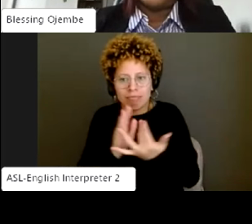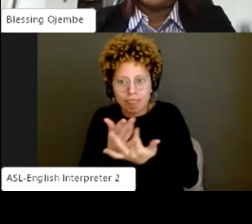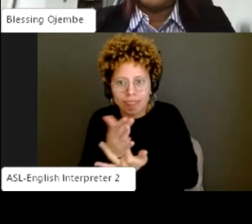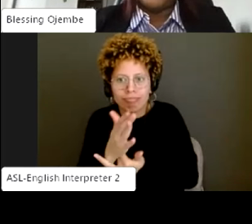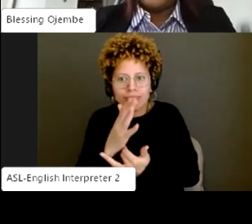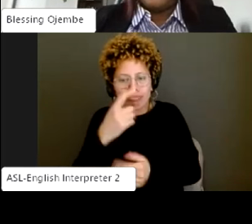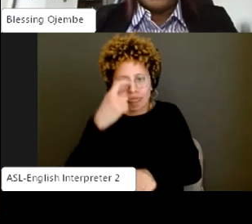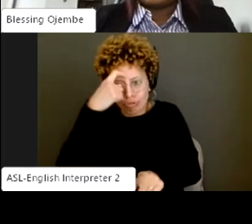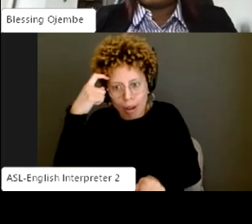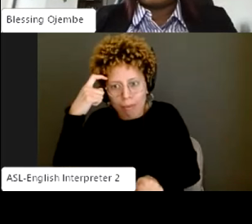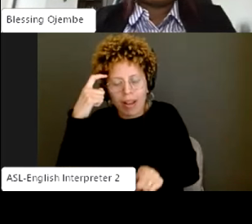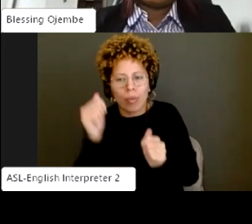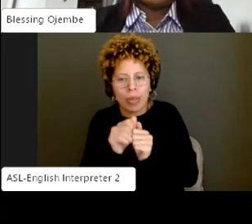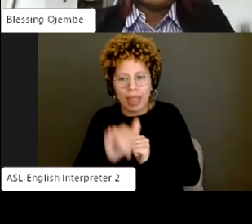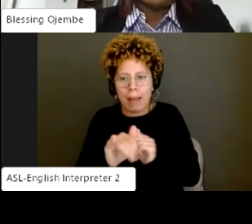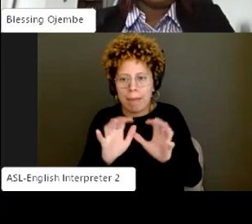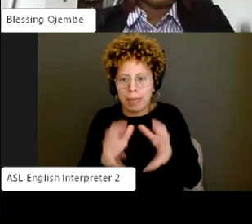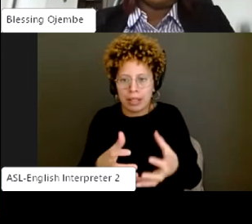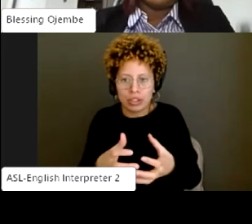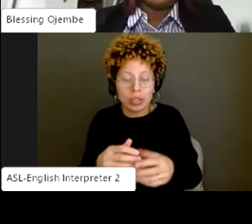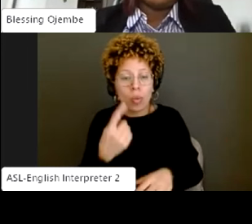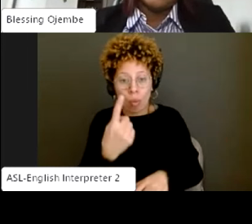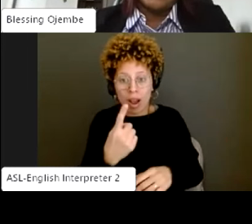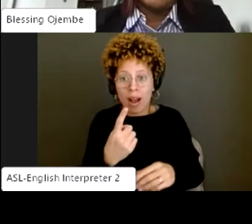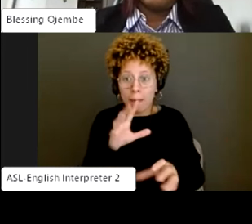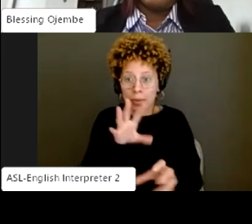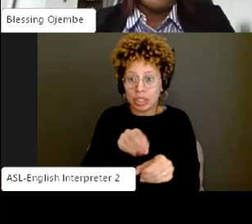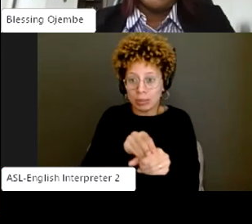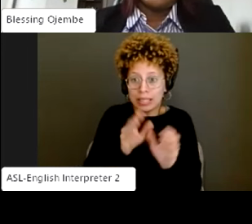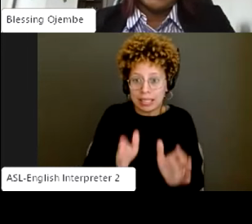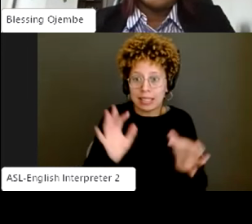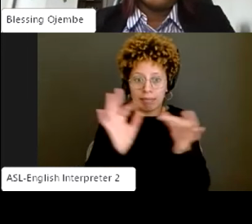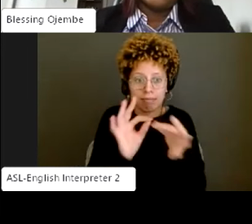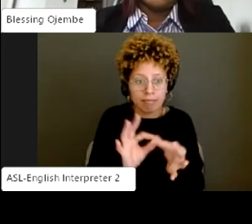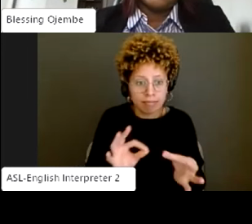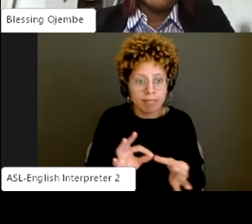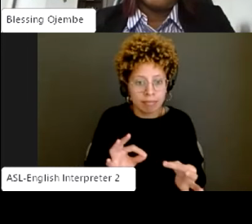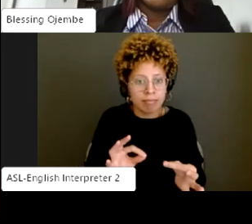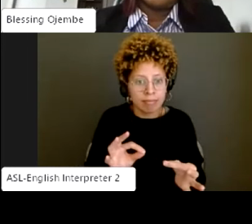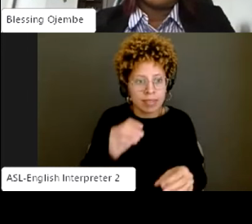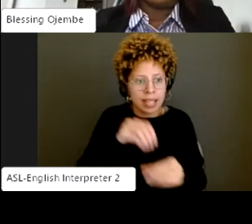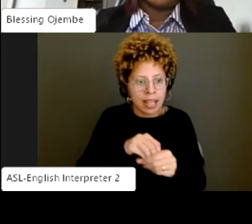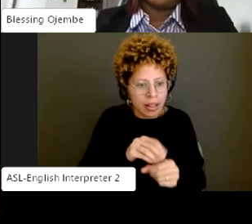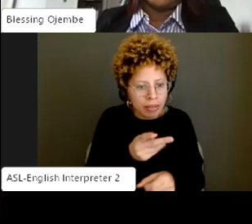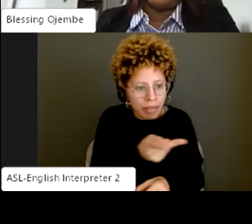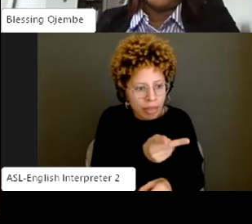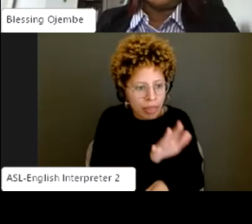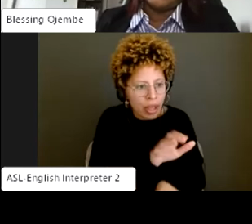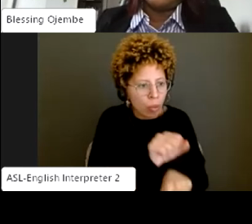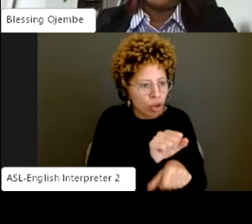this population. As narrated by one of the participants in Alvi and Zaidi's work, their work was done in